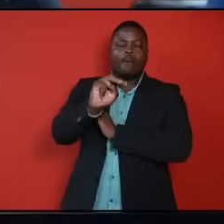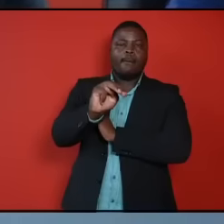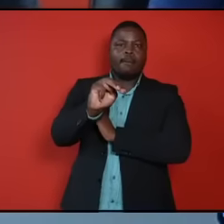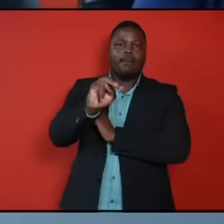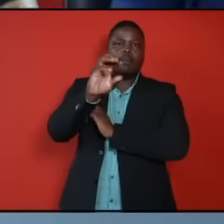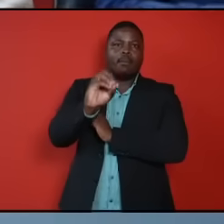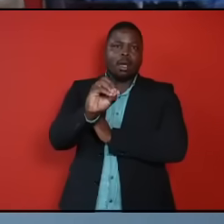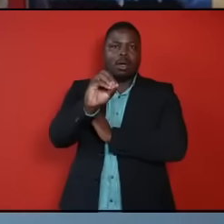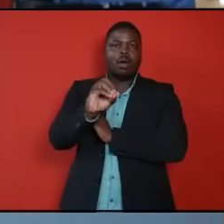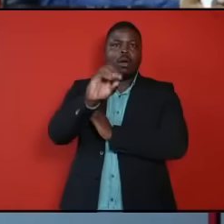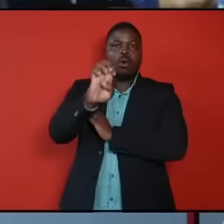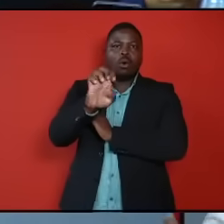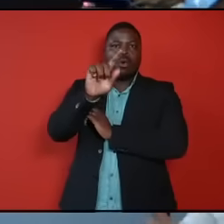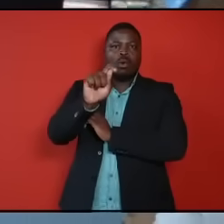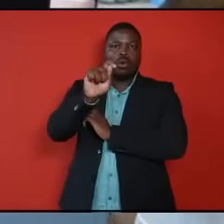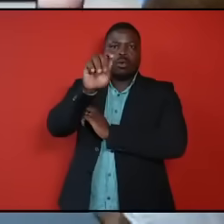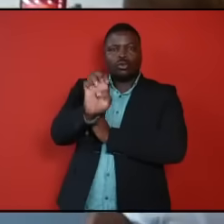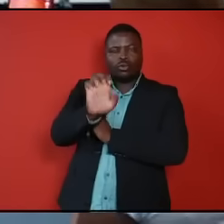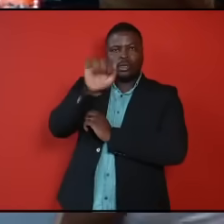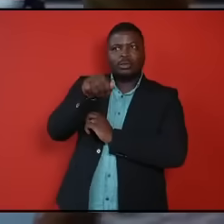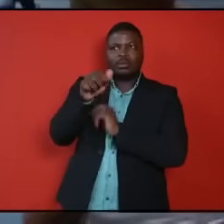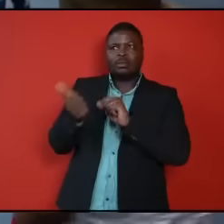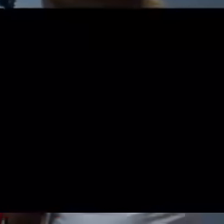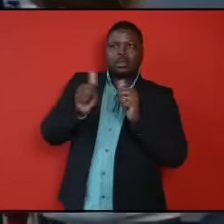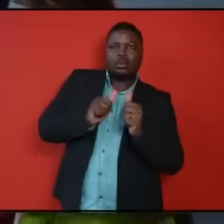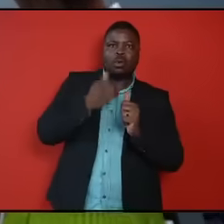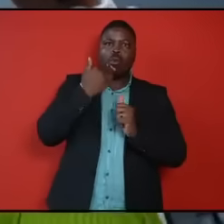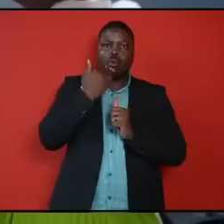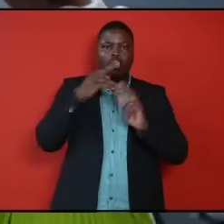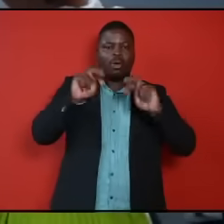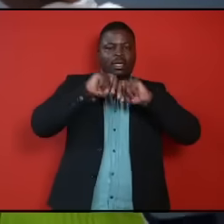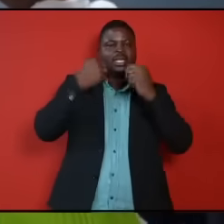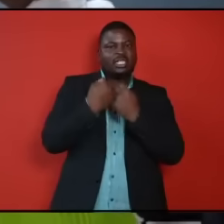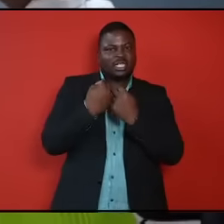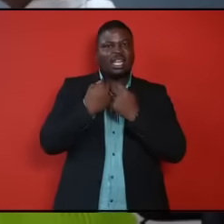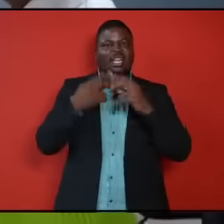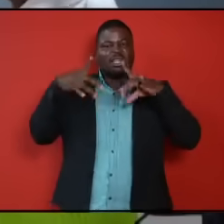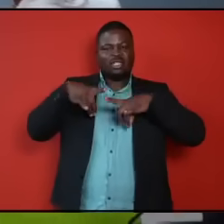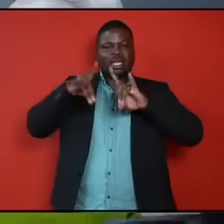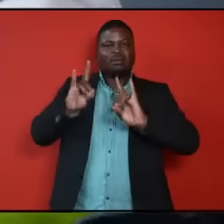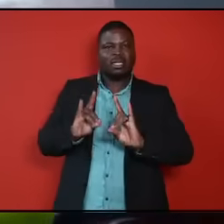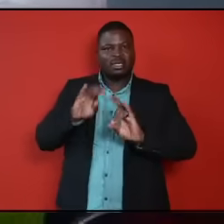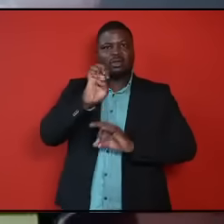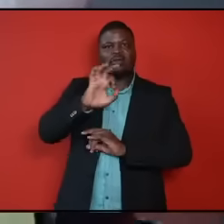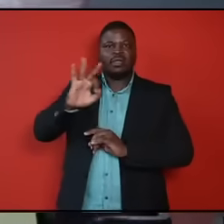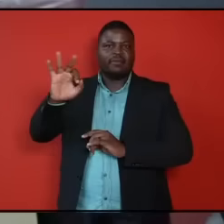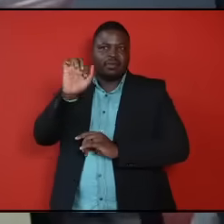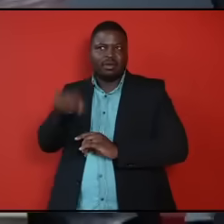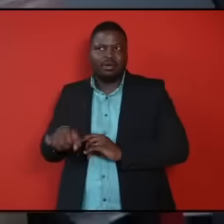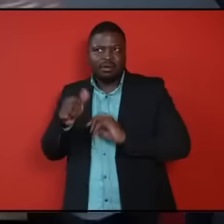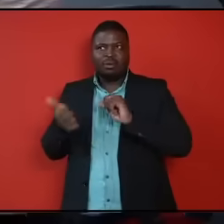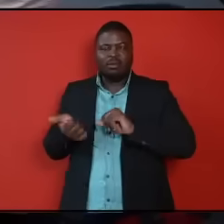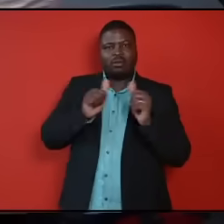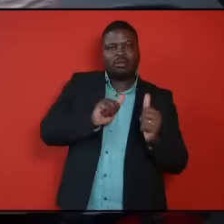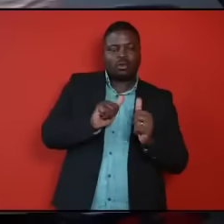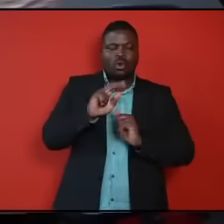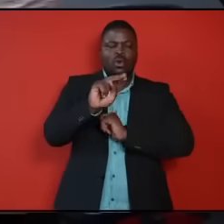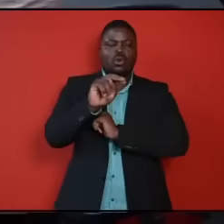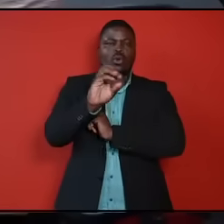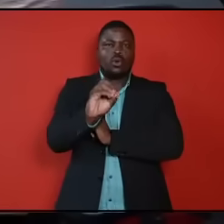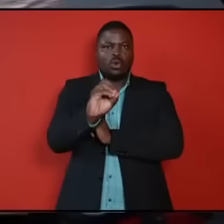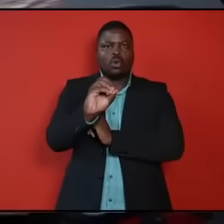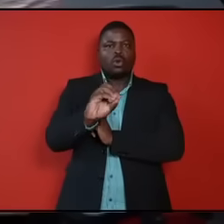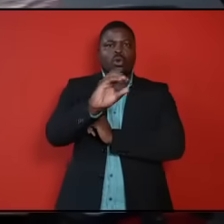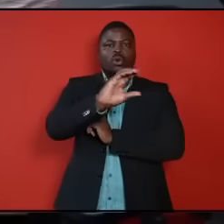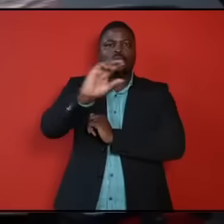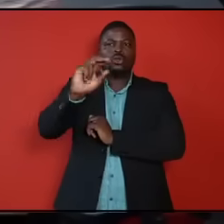and immediately next to her is the National Chairperson of the EFF. On her right, Komsa Nondando Nolchungu. On